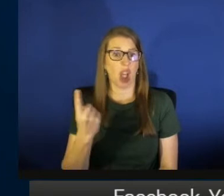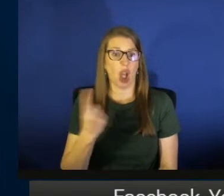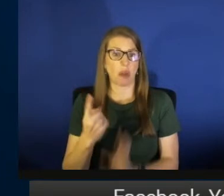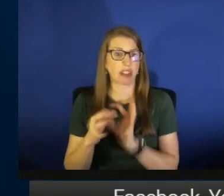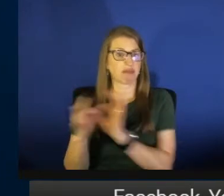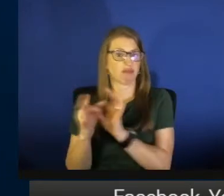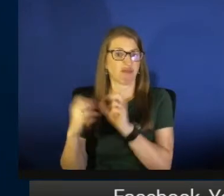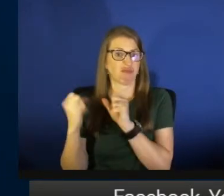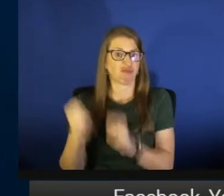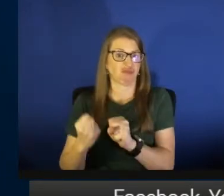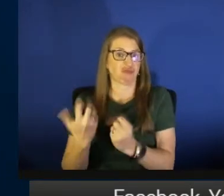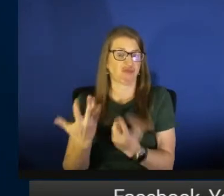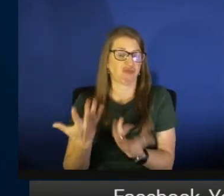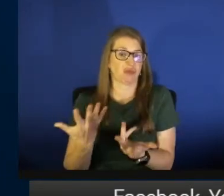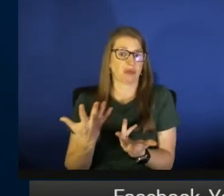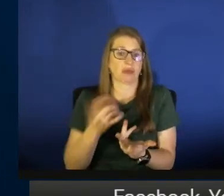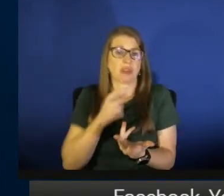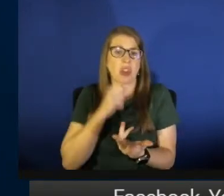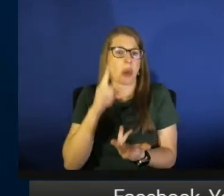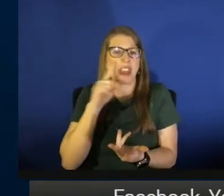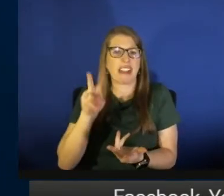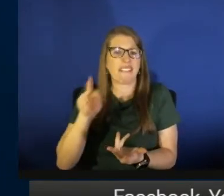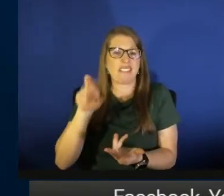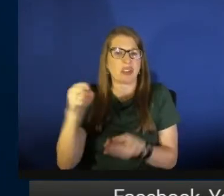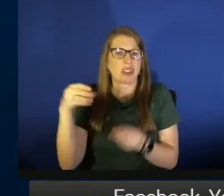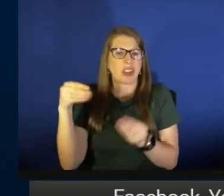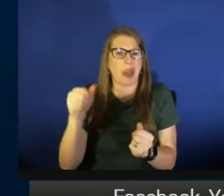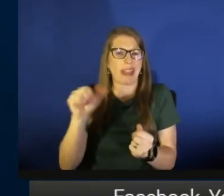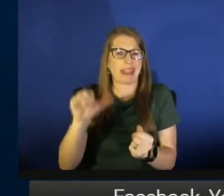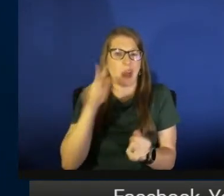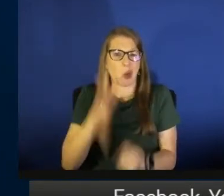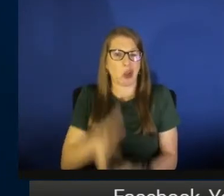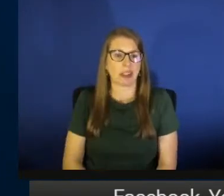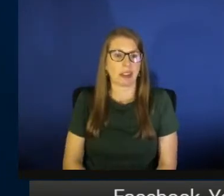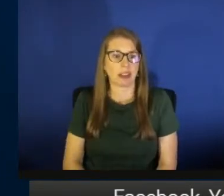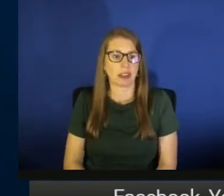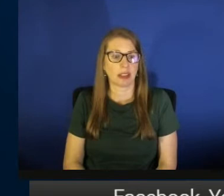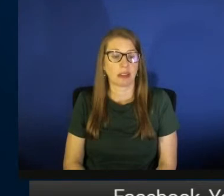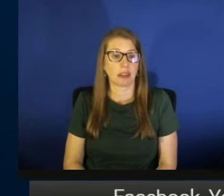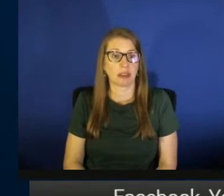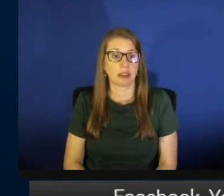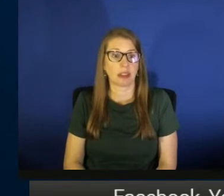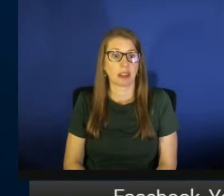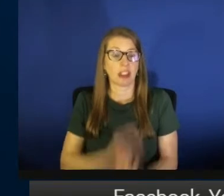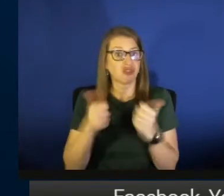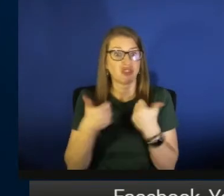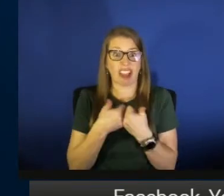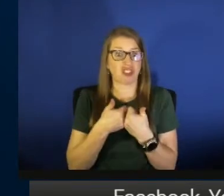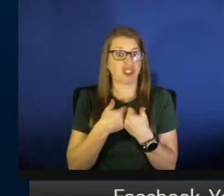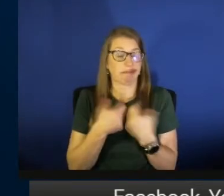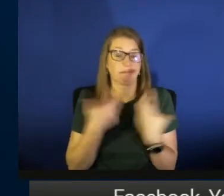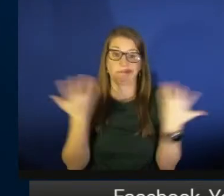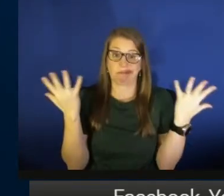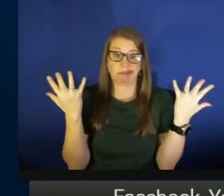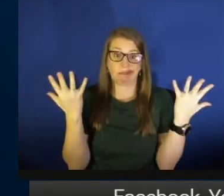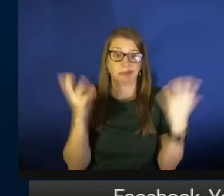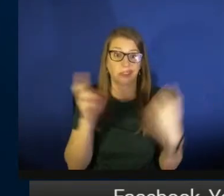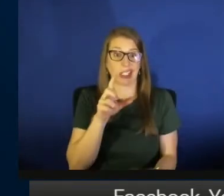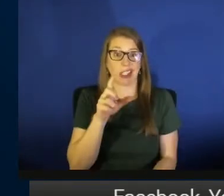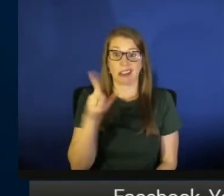don't think a virus is going to threaten that. Yeah, it was just challenging. And all you guys on the Zoom here know